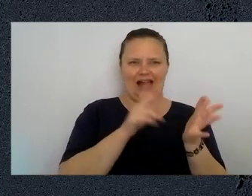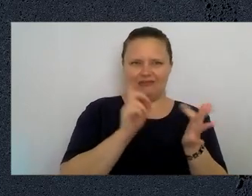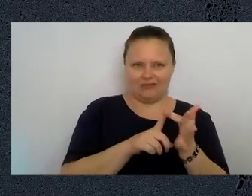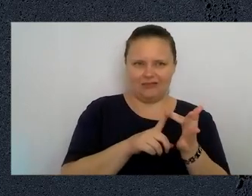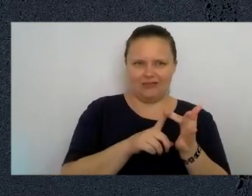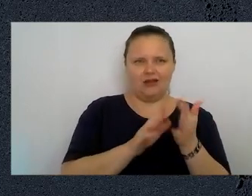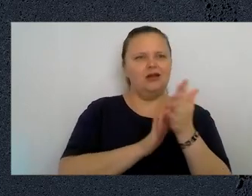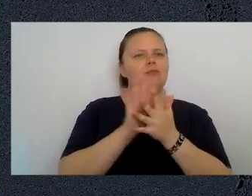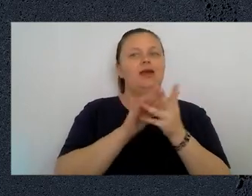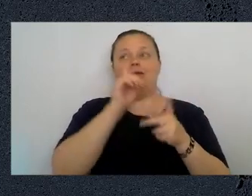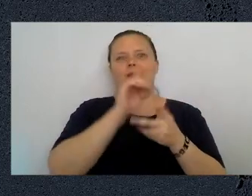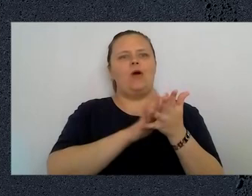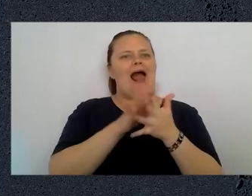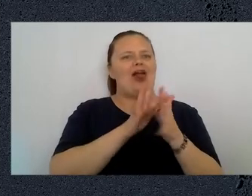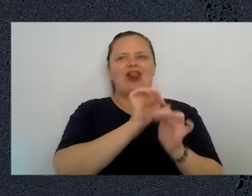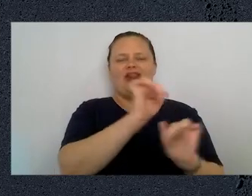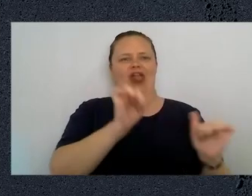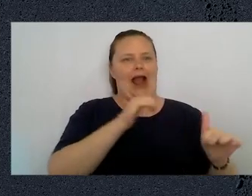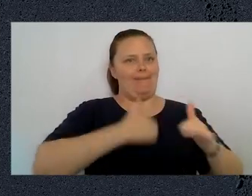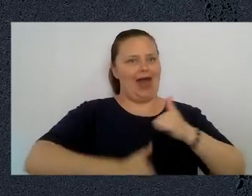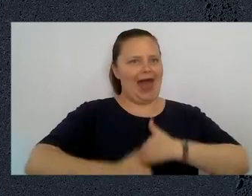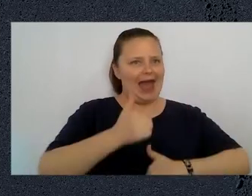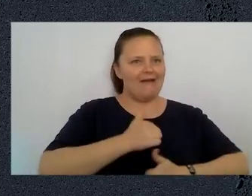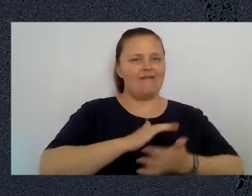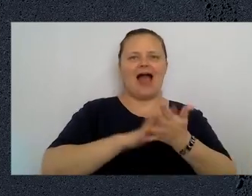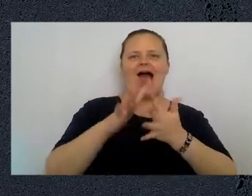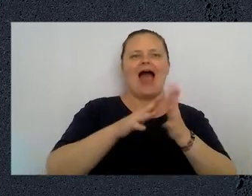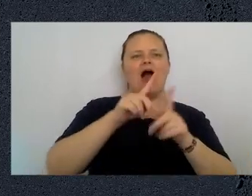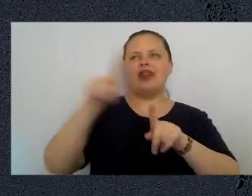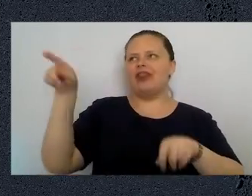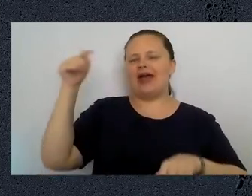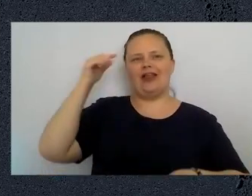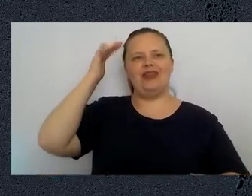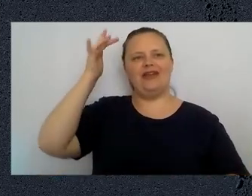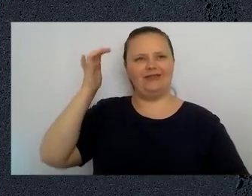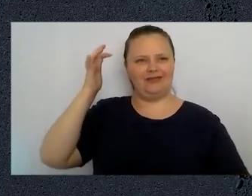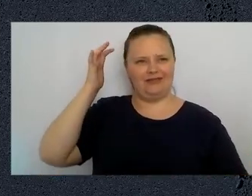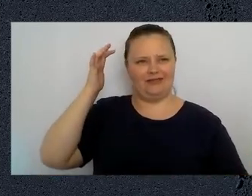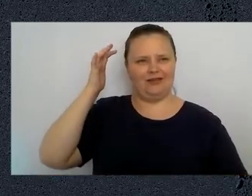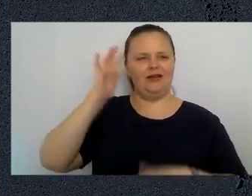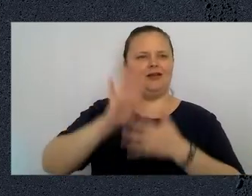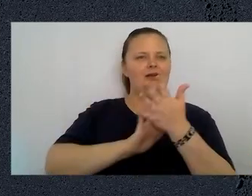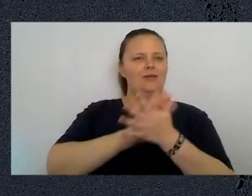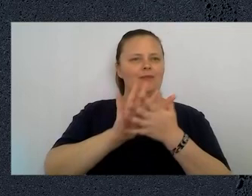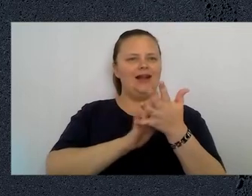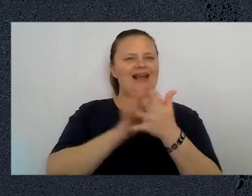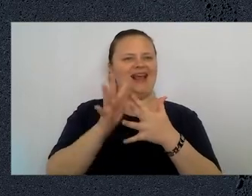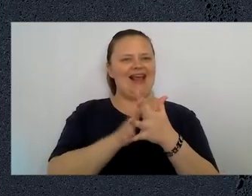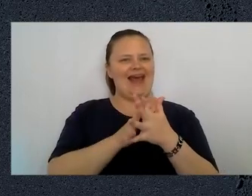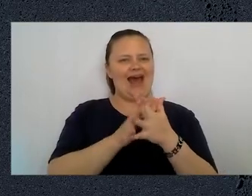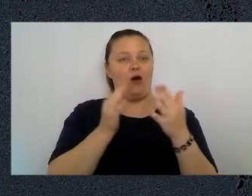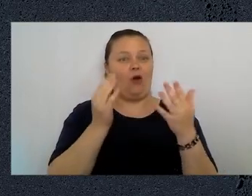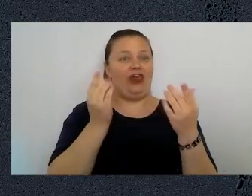and ultimately that people think, so that the way we work or the way that things